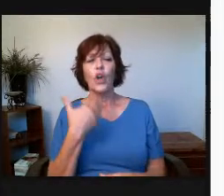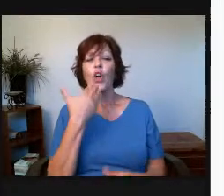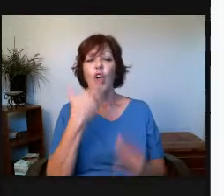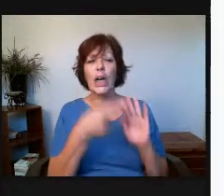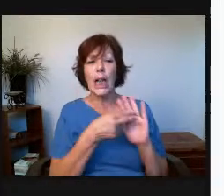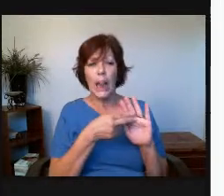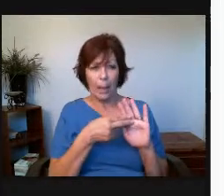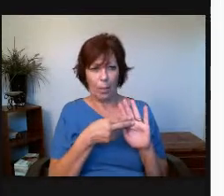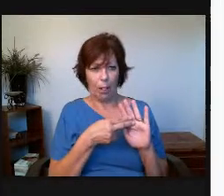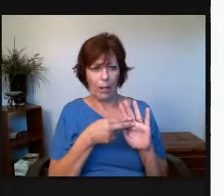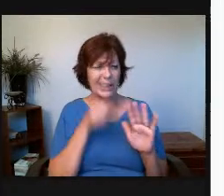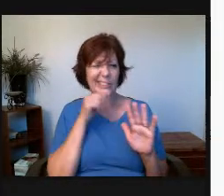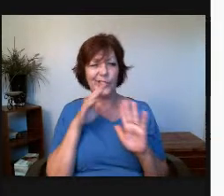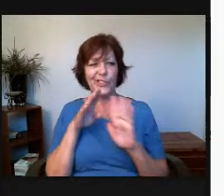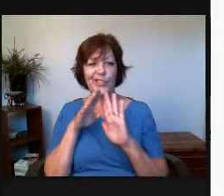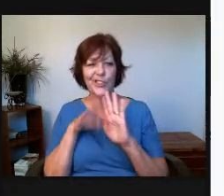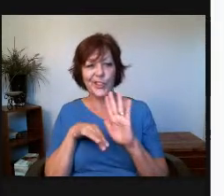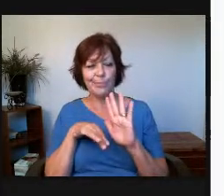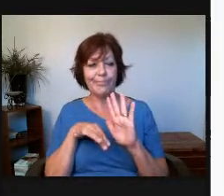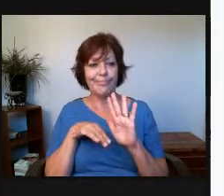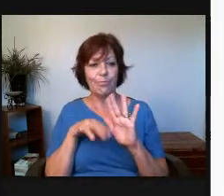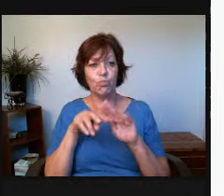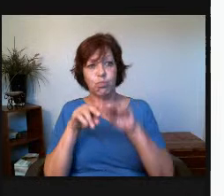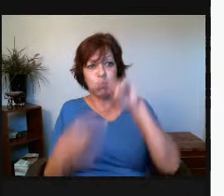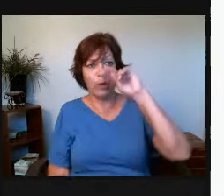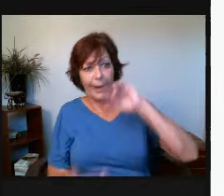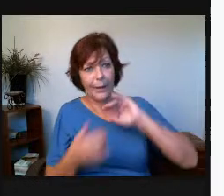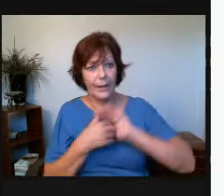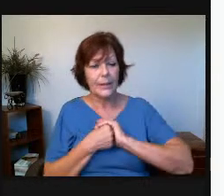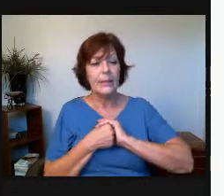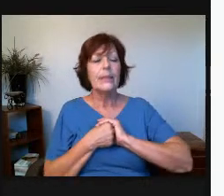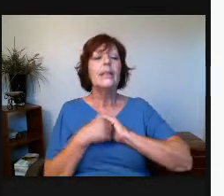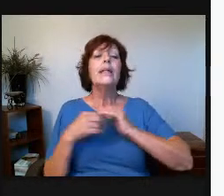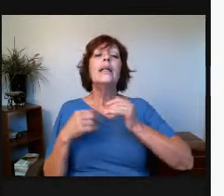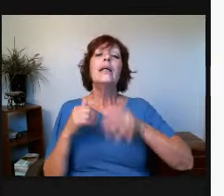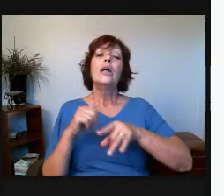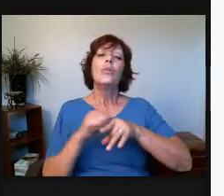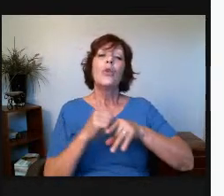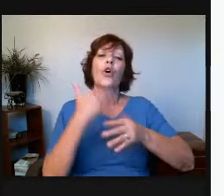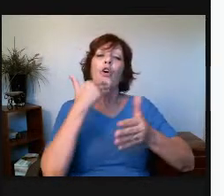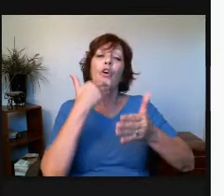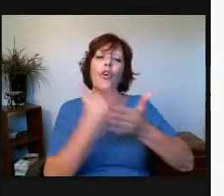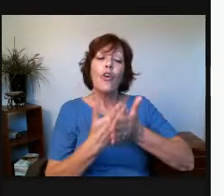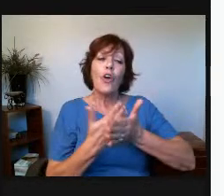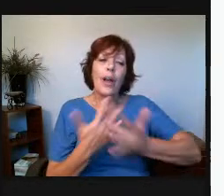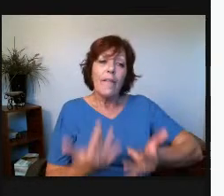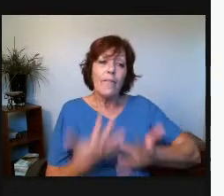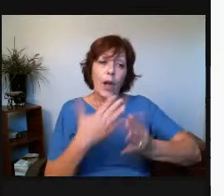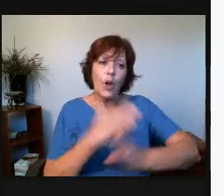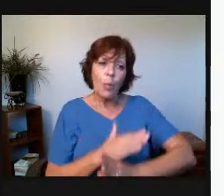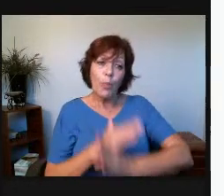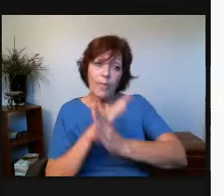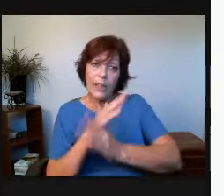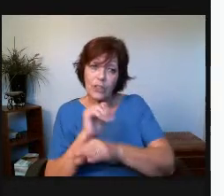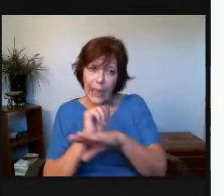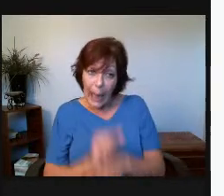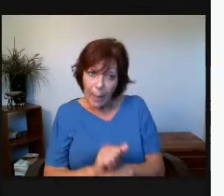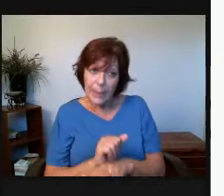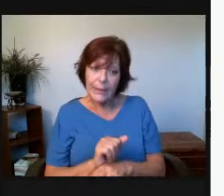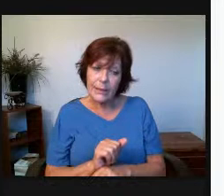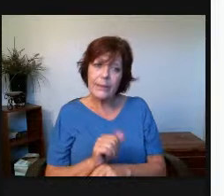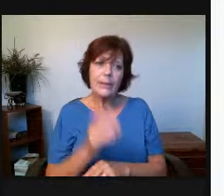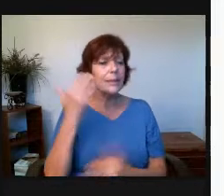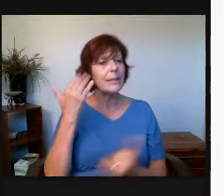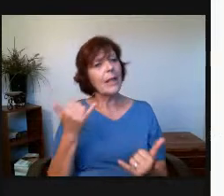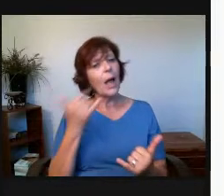on that from a good testing company. Please practice good fire prevention habits. You know, we're coming into